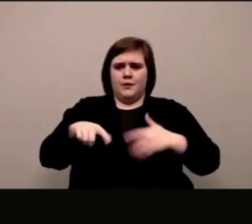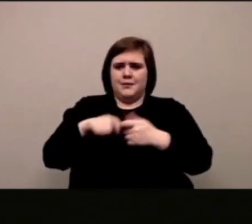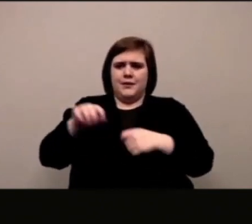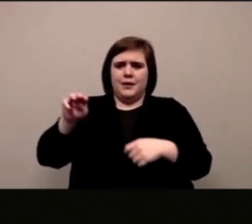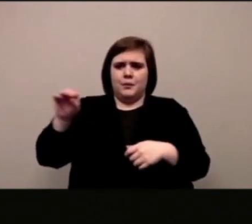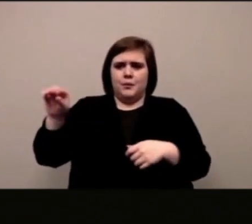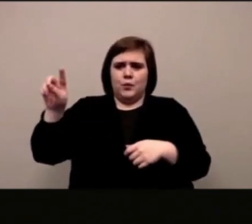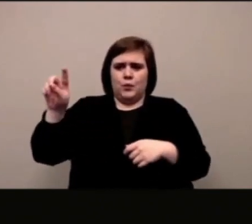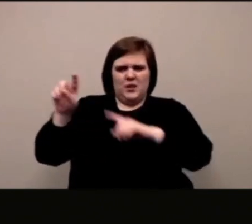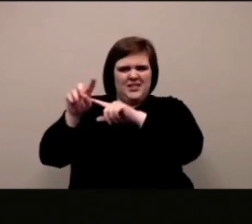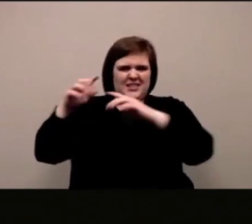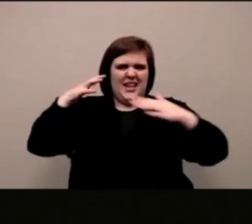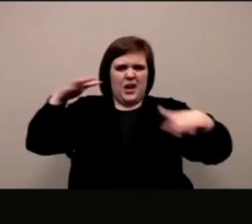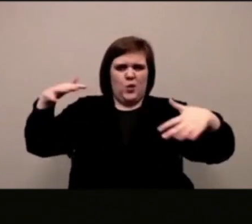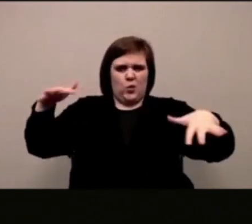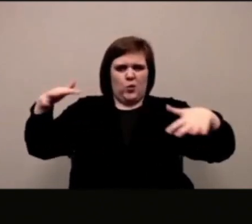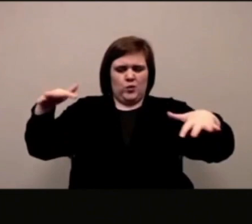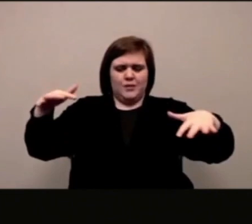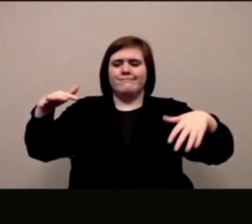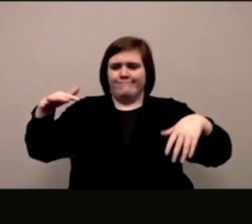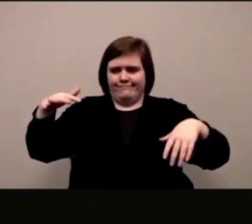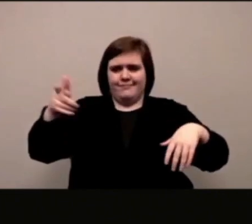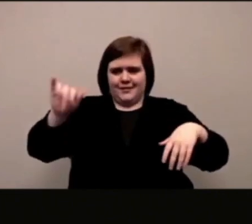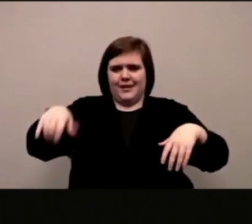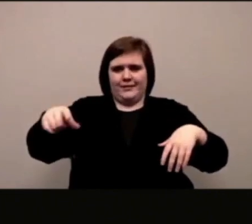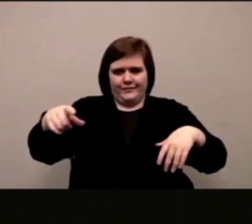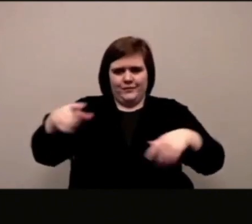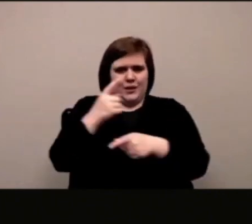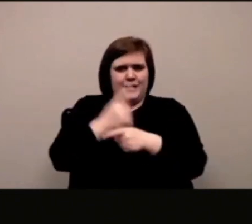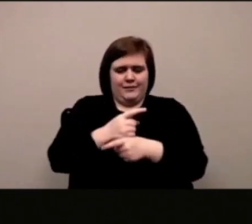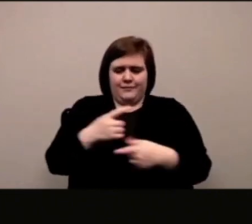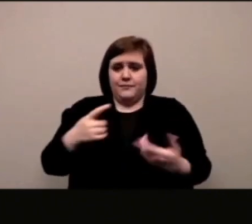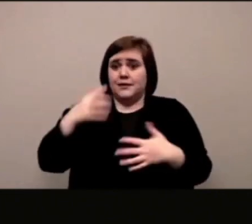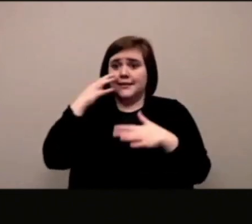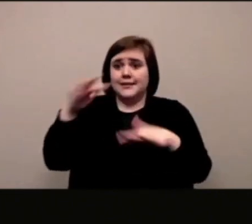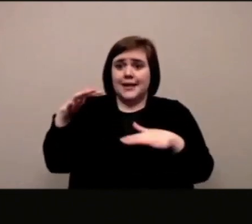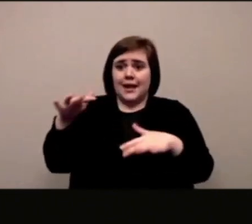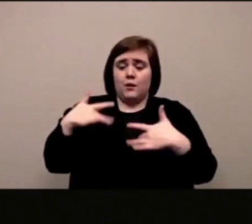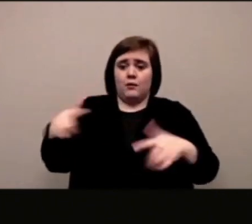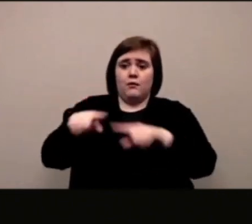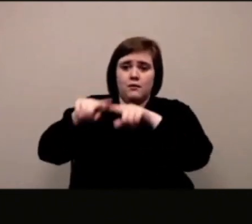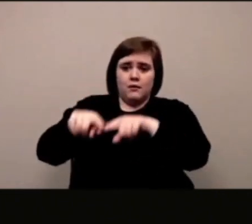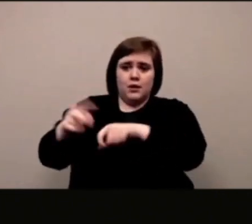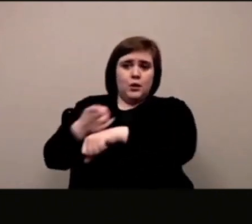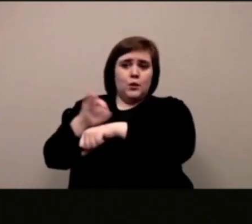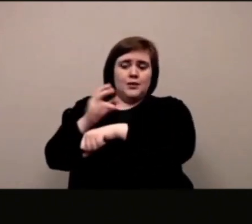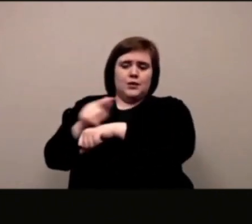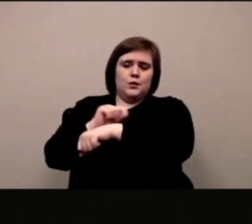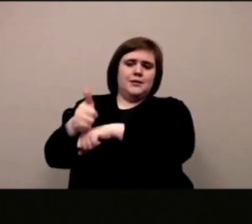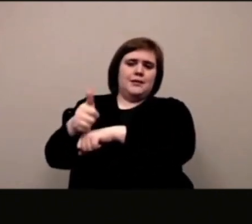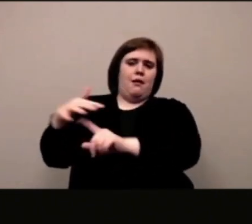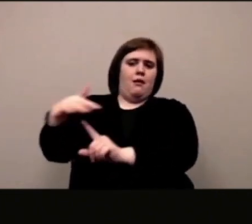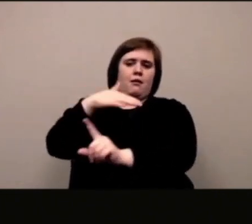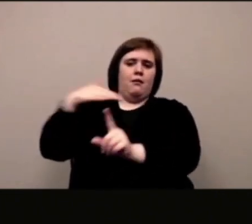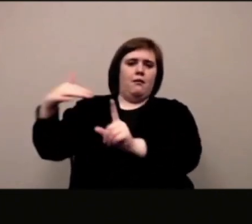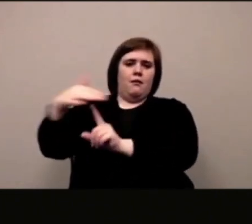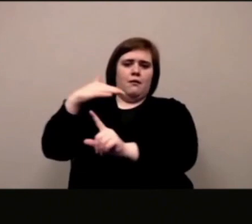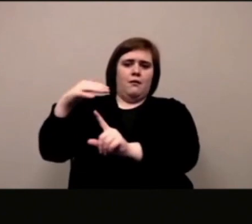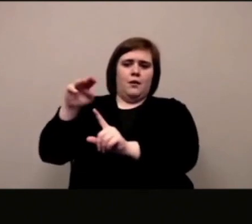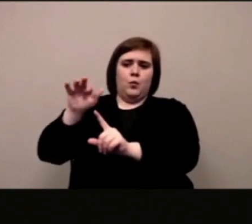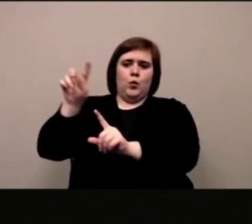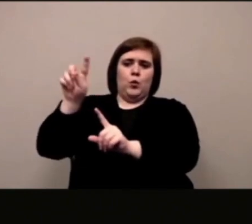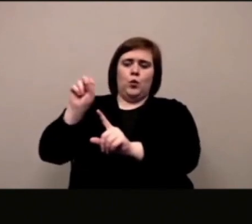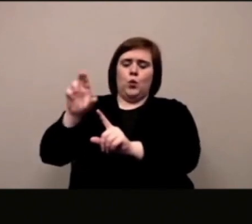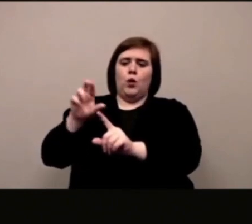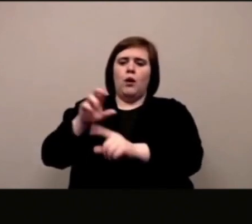So sound, right? So the sounds that we either use to set a mood, as you mentioned, or the sounds that we make,